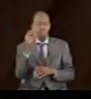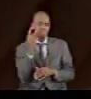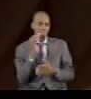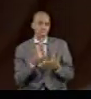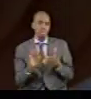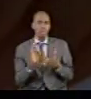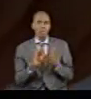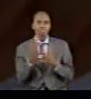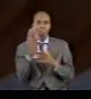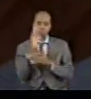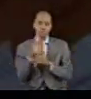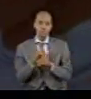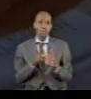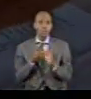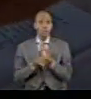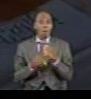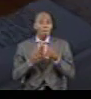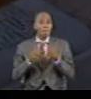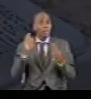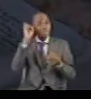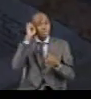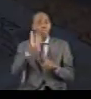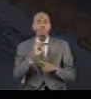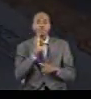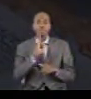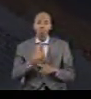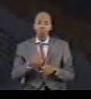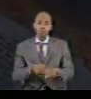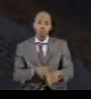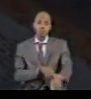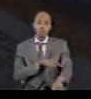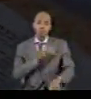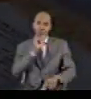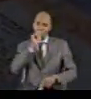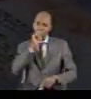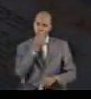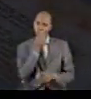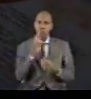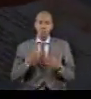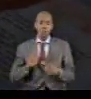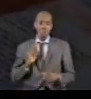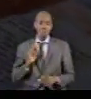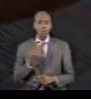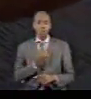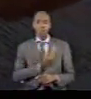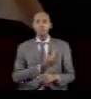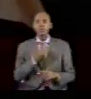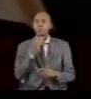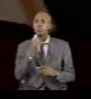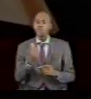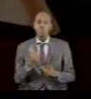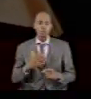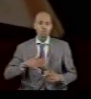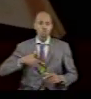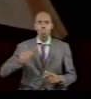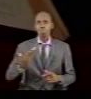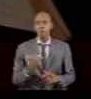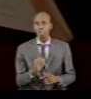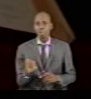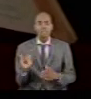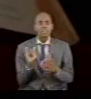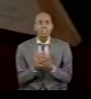is long suffering towards, not willing that any